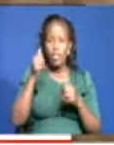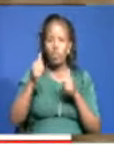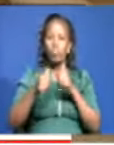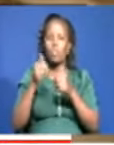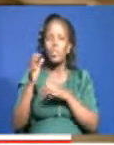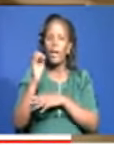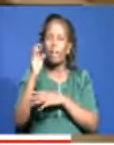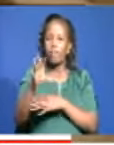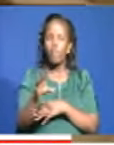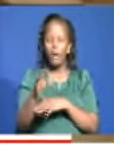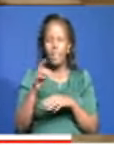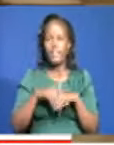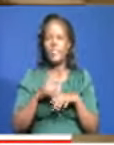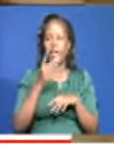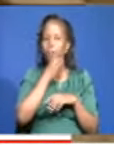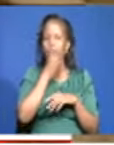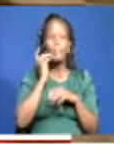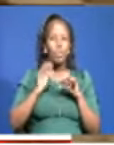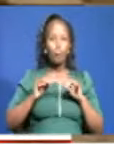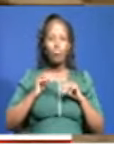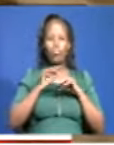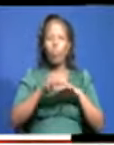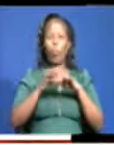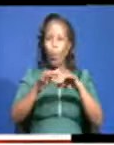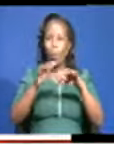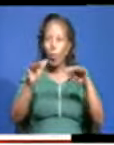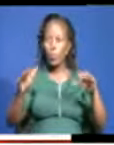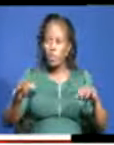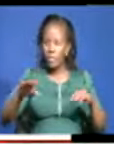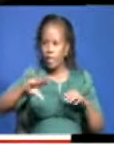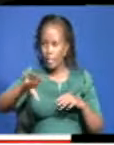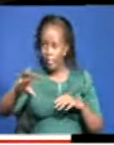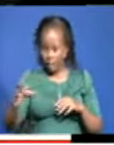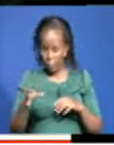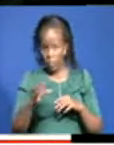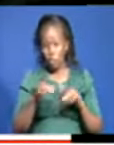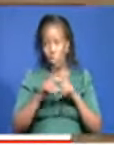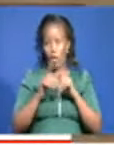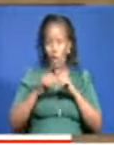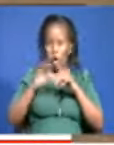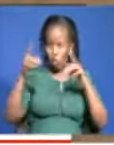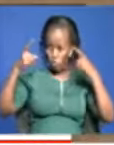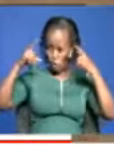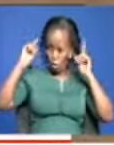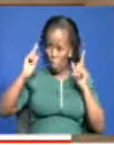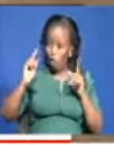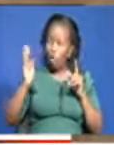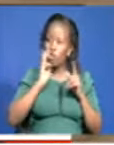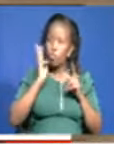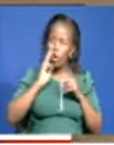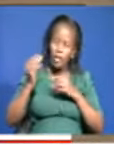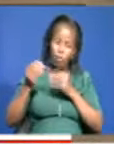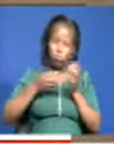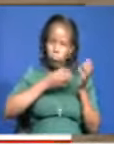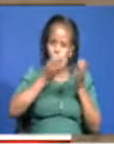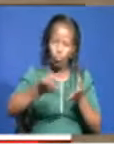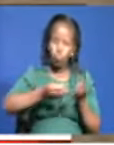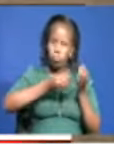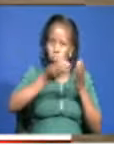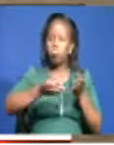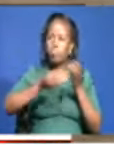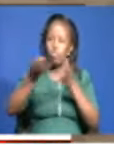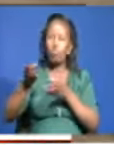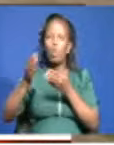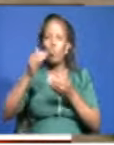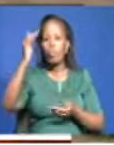drought continues to bite in the county. The leaders noted that the water tracking exercise will reduce the severity of the drought and improve